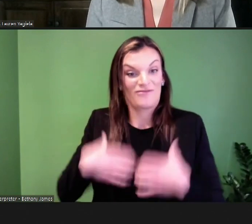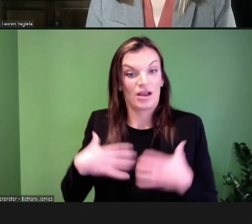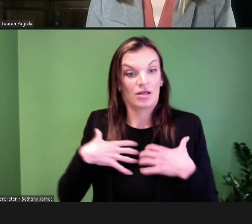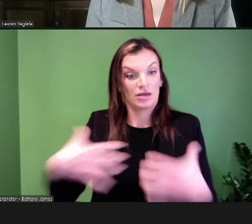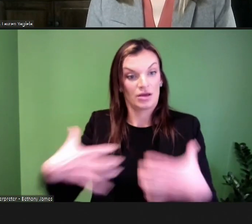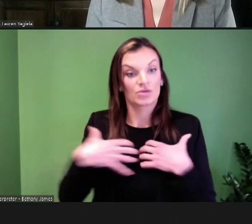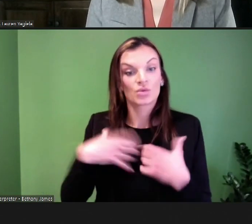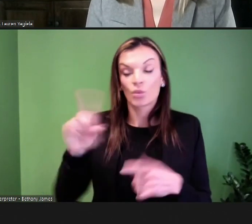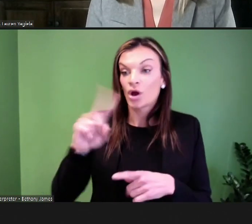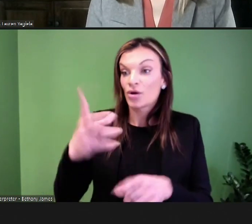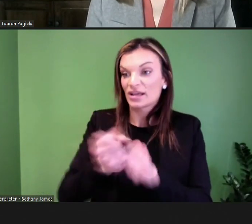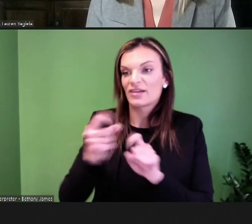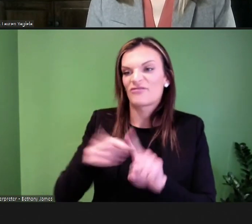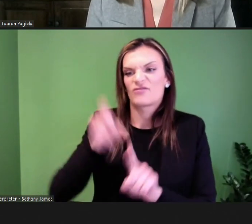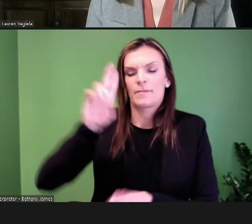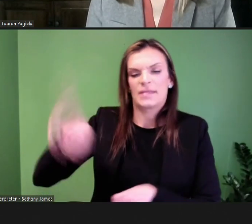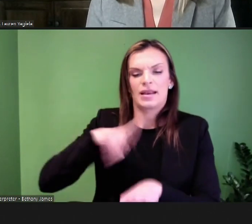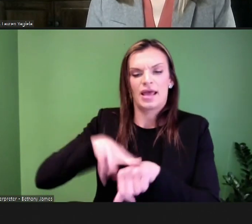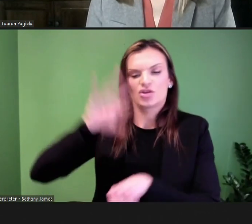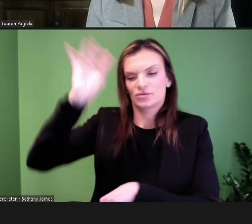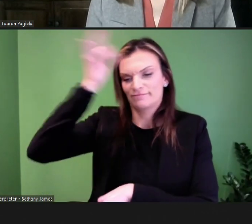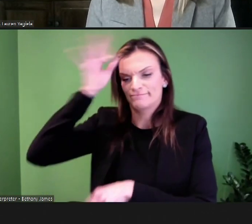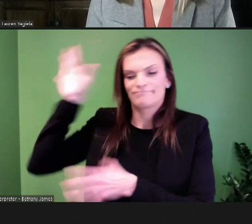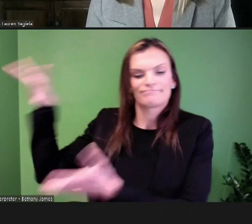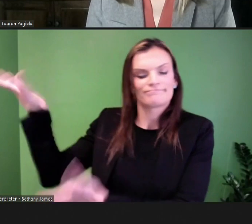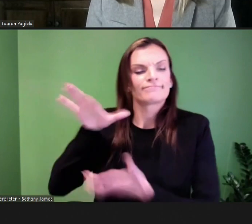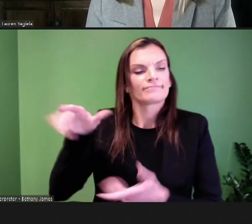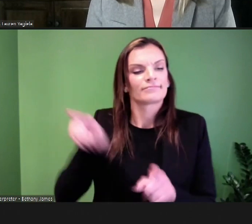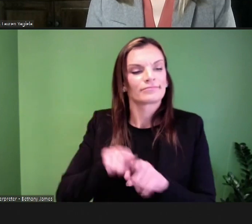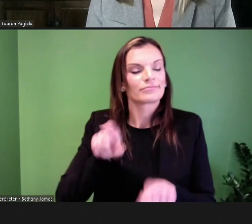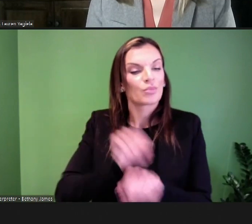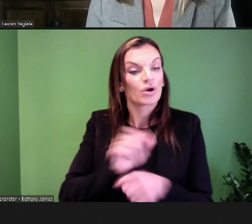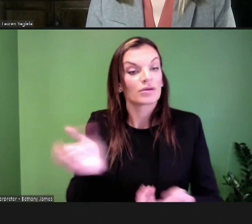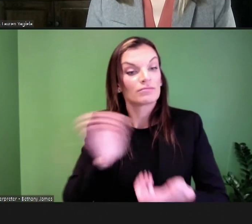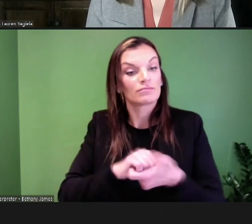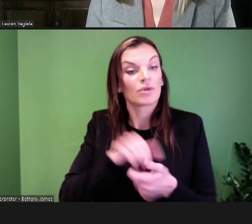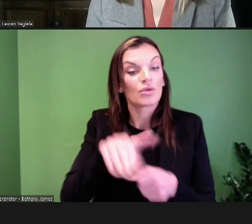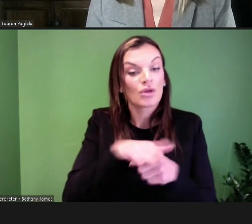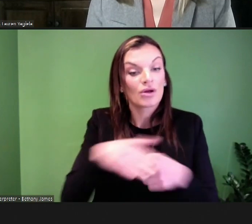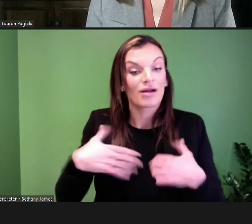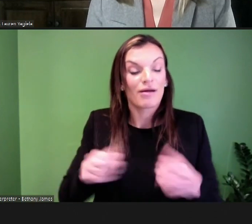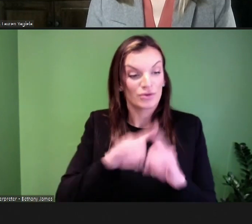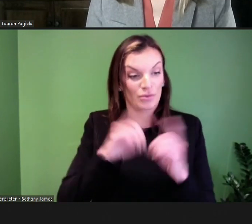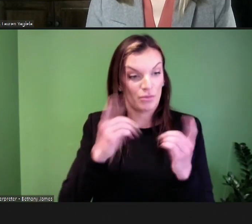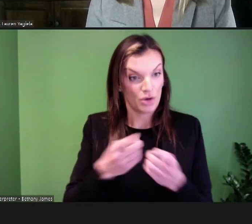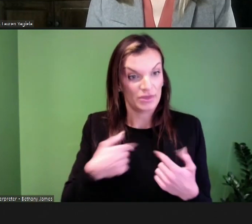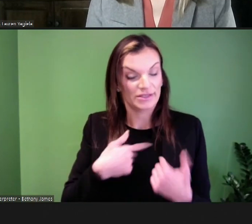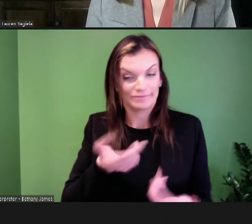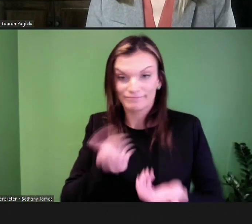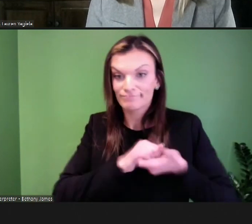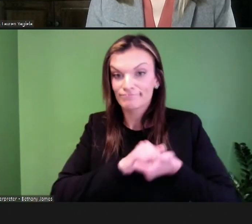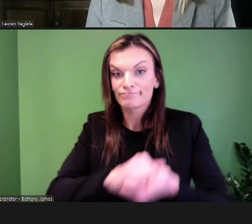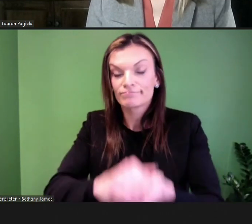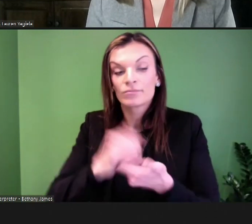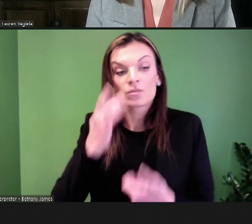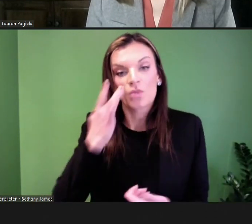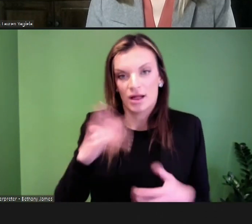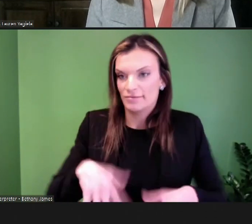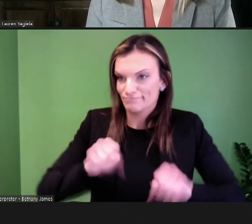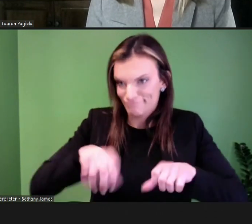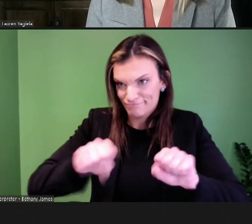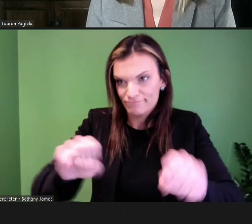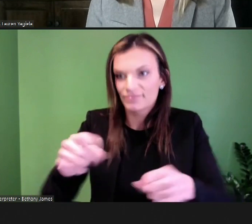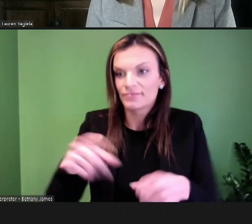Strategic Stockpile, and we're working with local health departments and other partners to continue to hold vaccination clinics for the